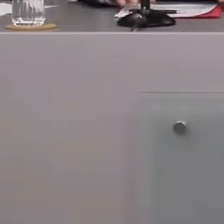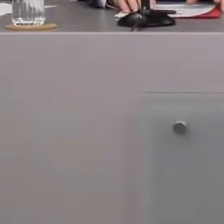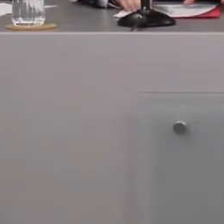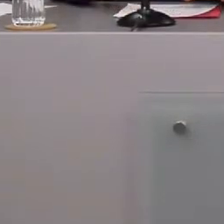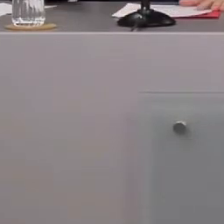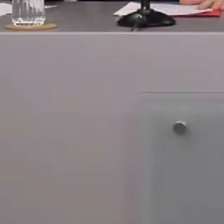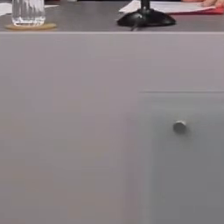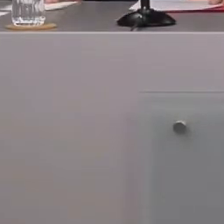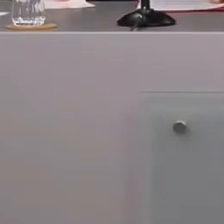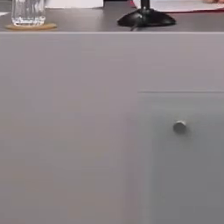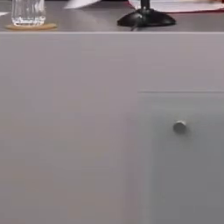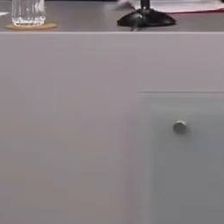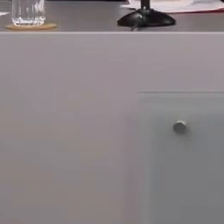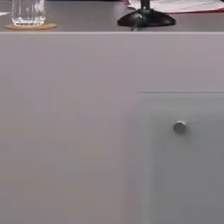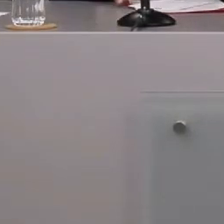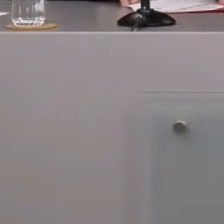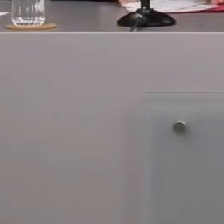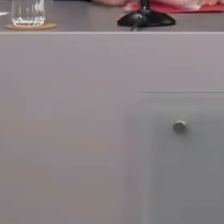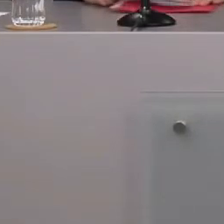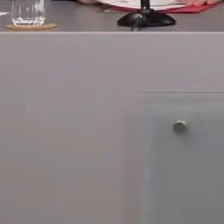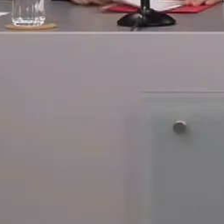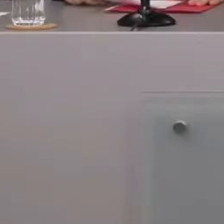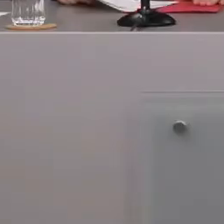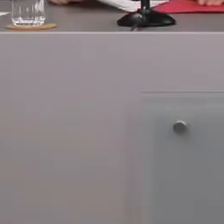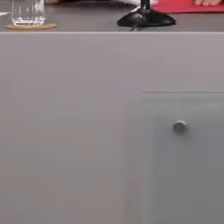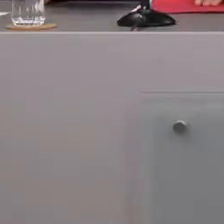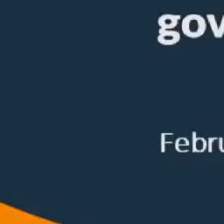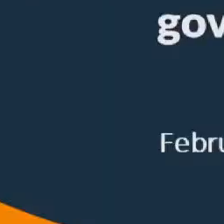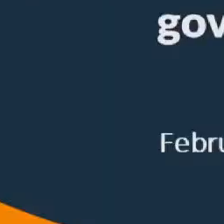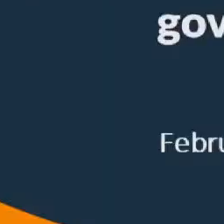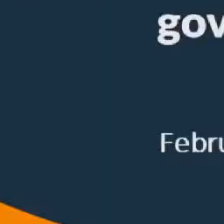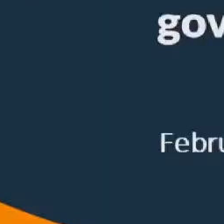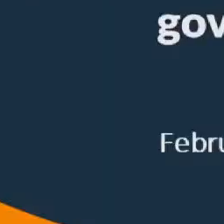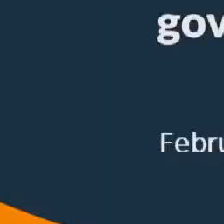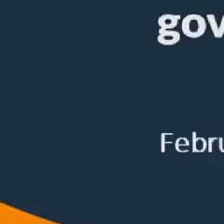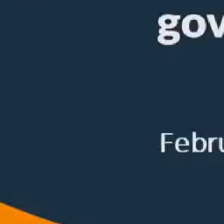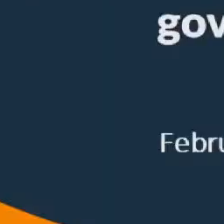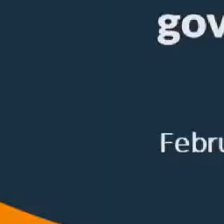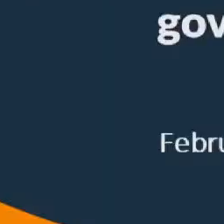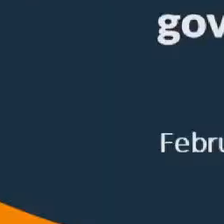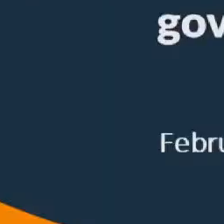Thank you. Thank you, everyone, for joining us today. Please stay safe and enjoy the rest of your day.